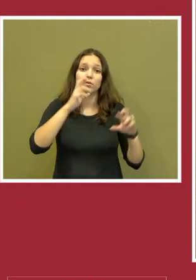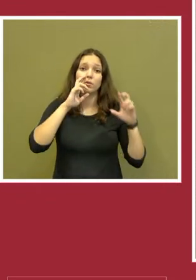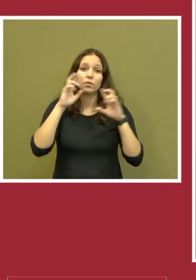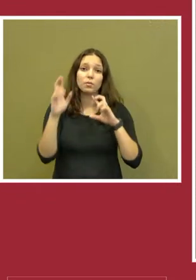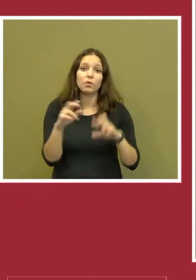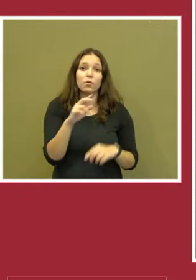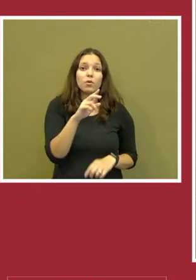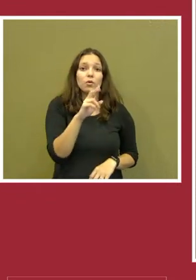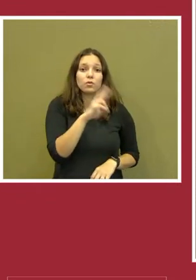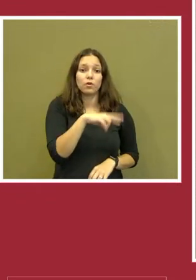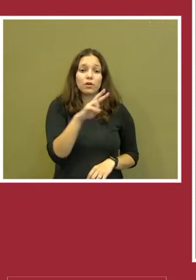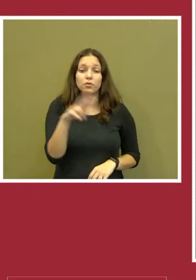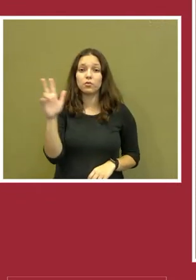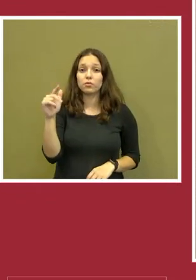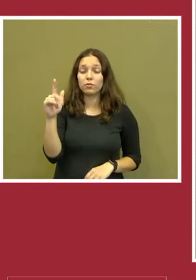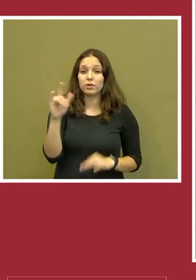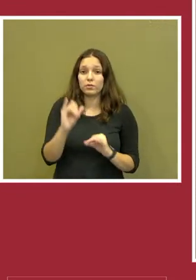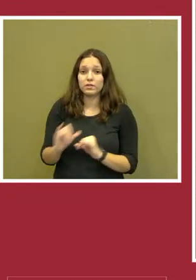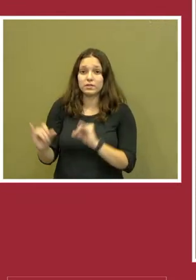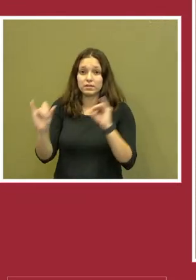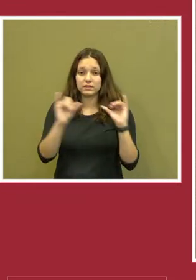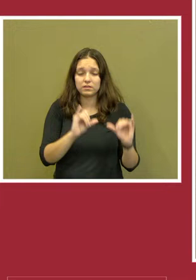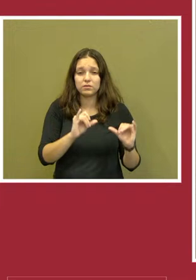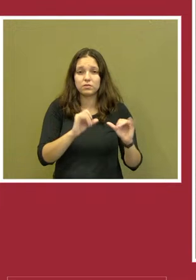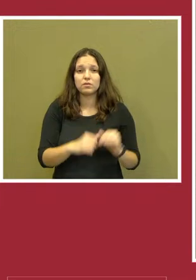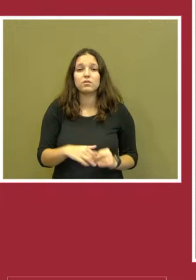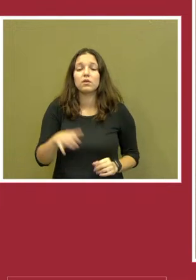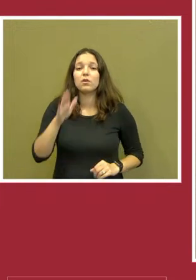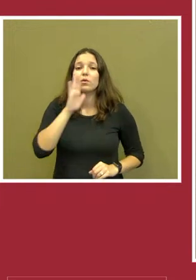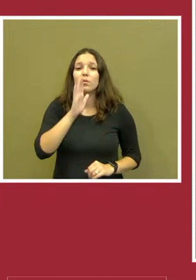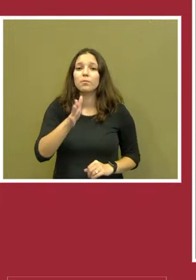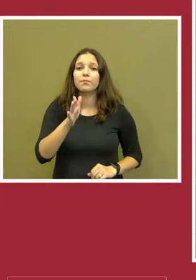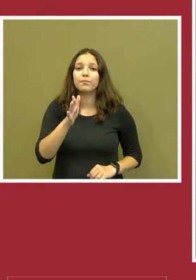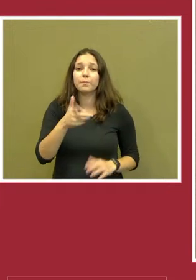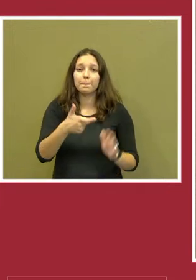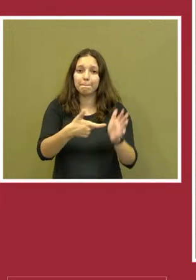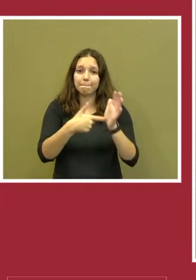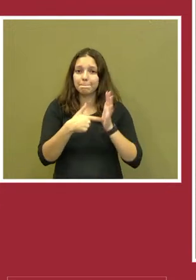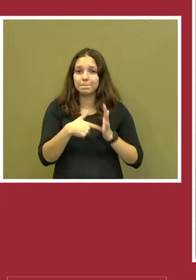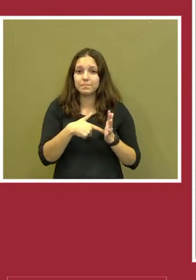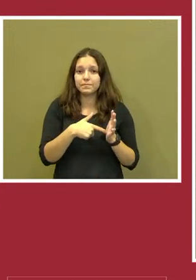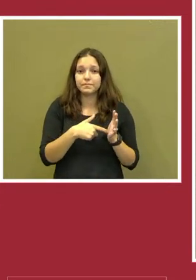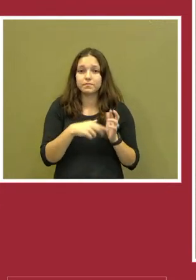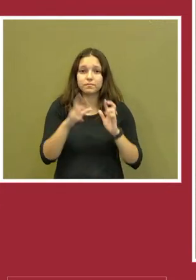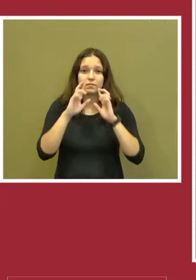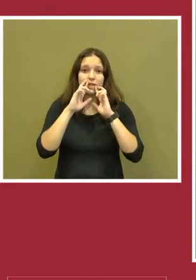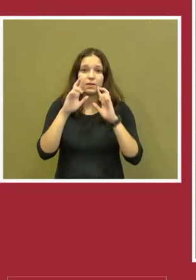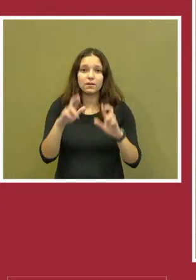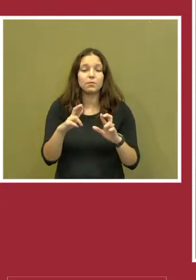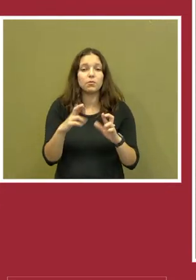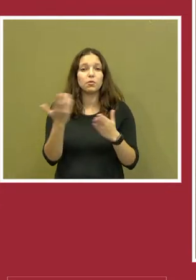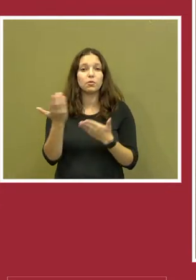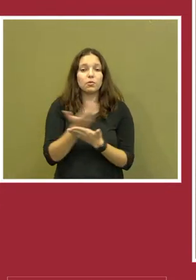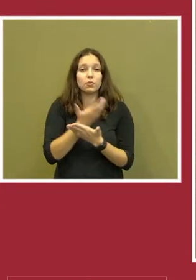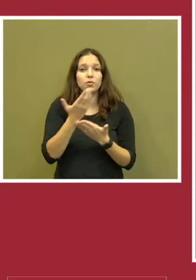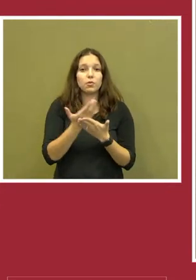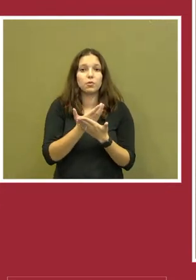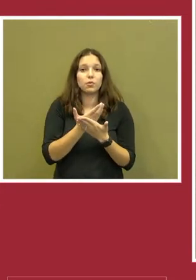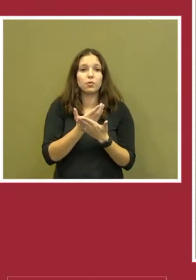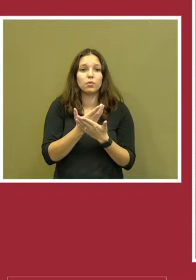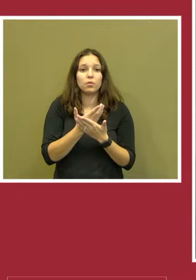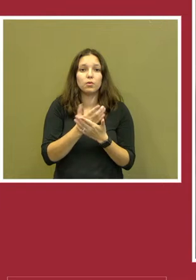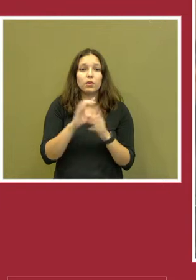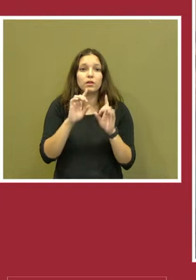the 22 and 23 standards, we'll be required to report on our new,